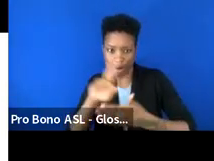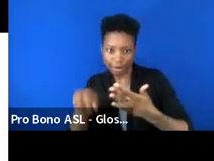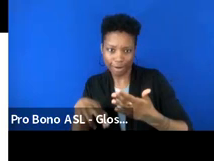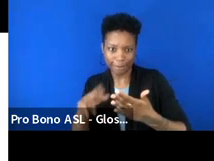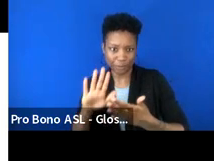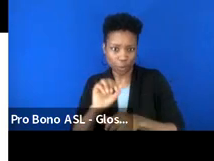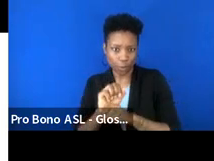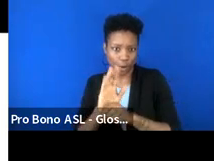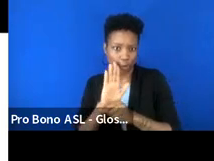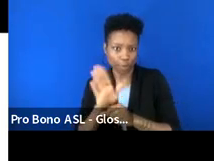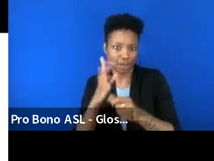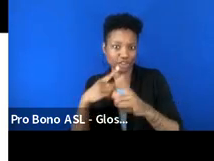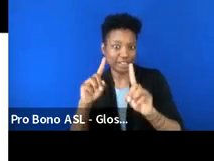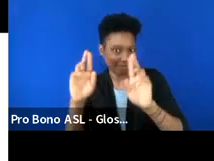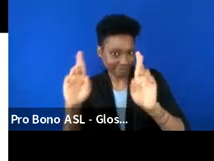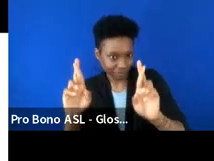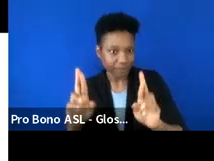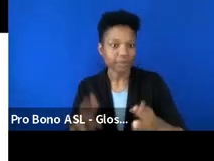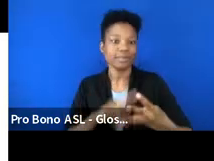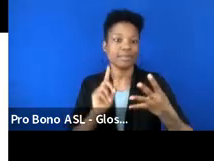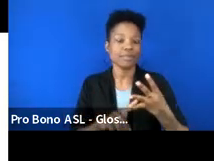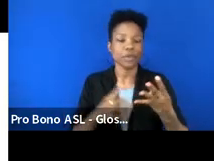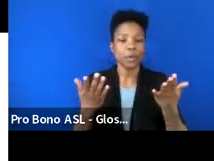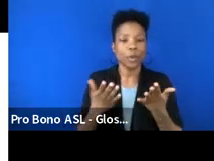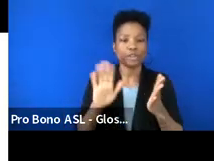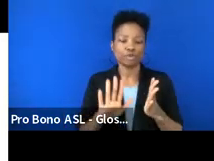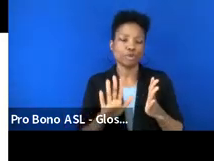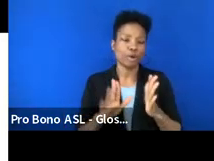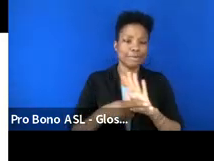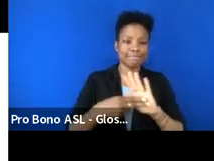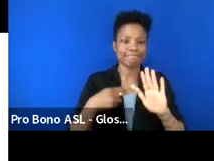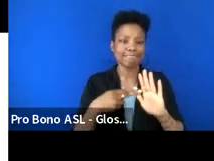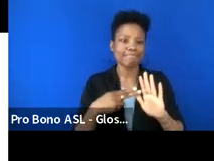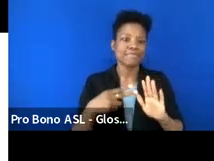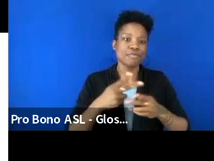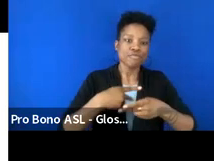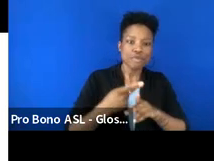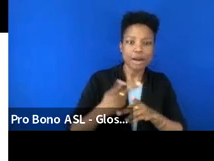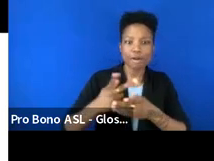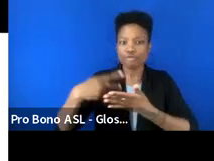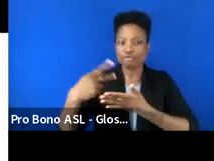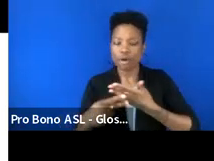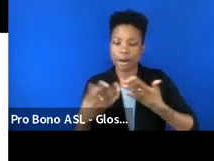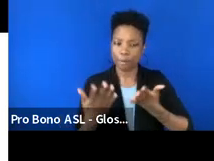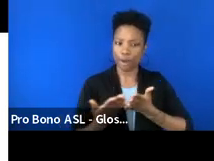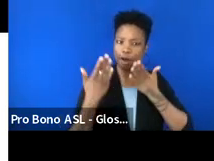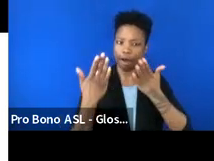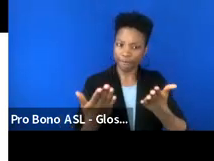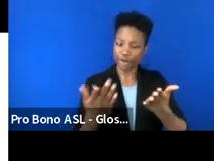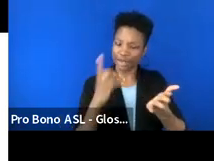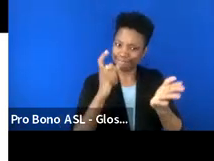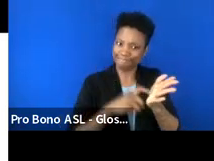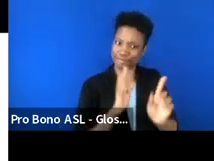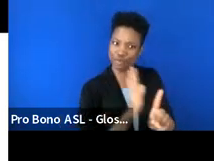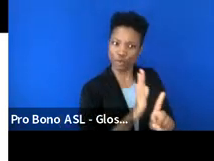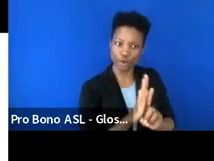Number four, what is your signature product or program offering? In this instance, it may be a play you wrote, or it could be a whole